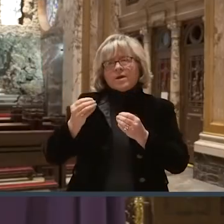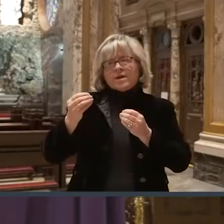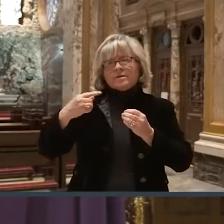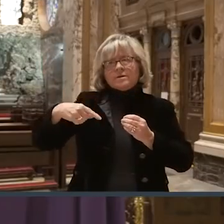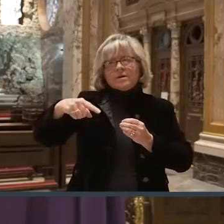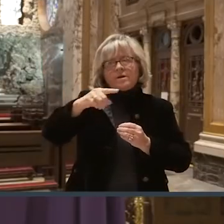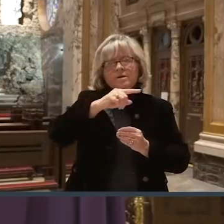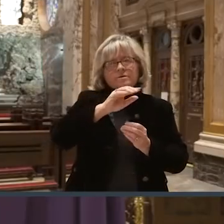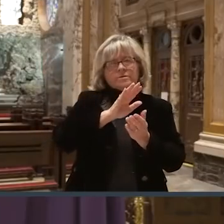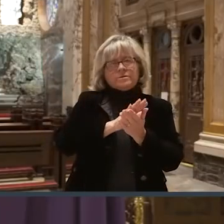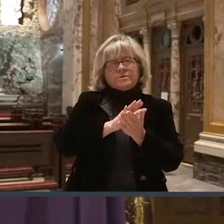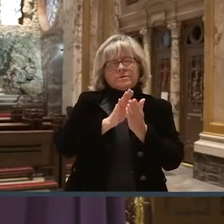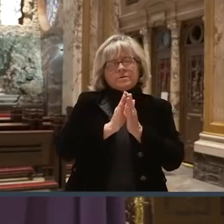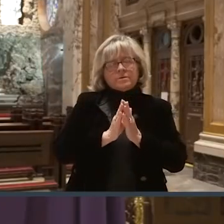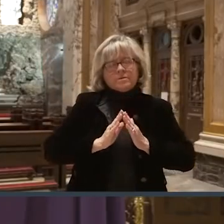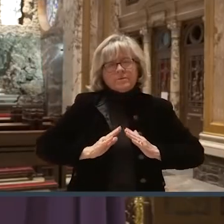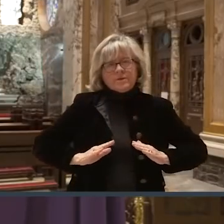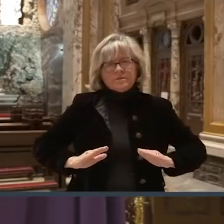Grant us peace.